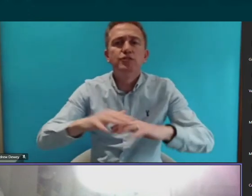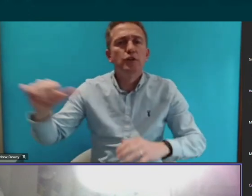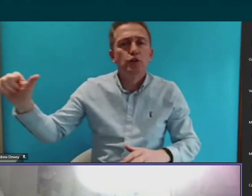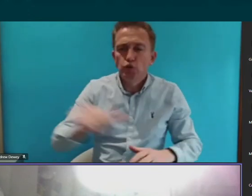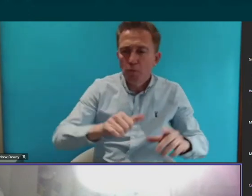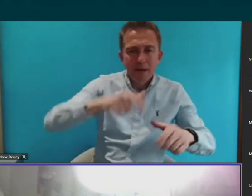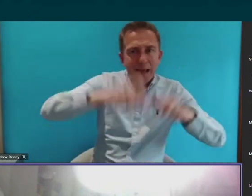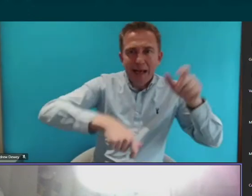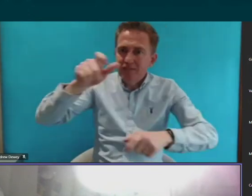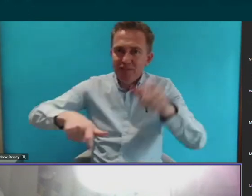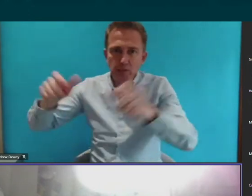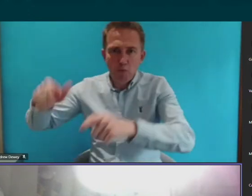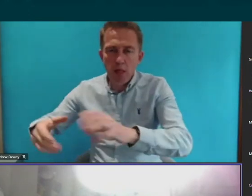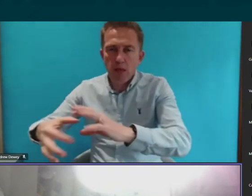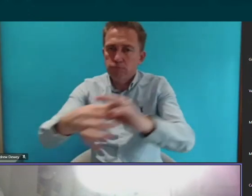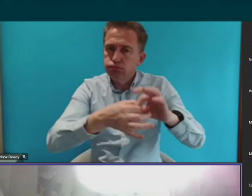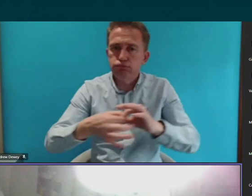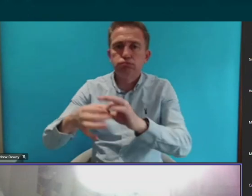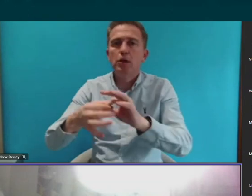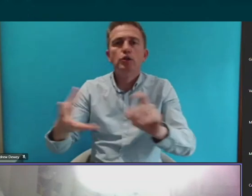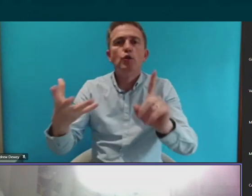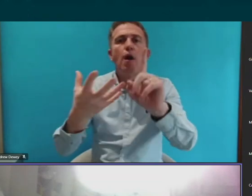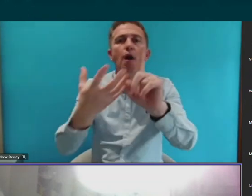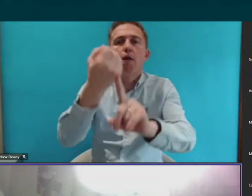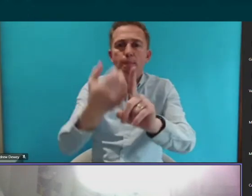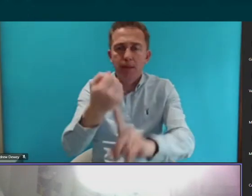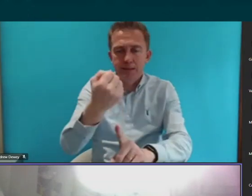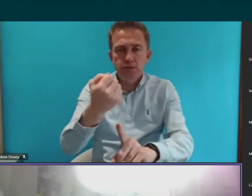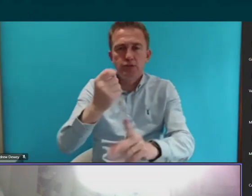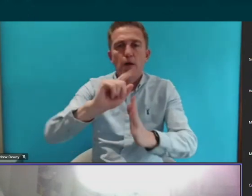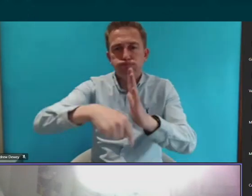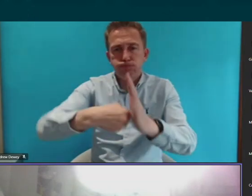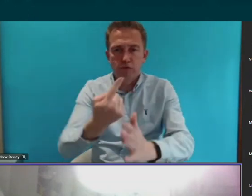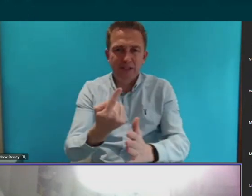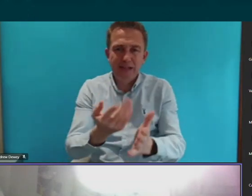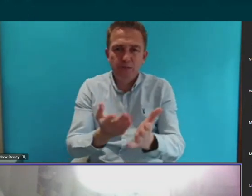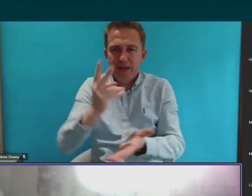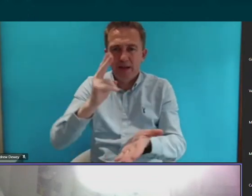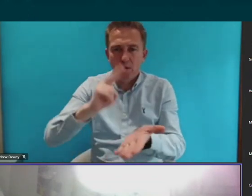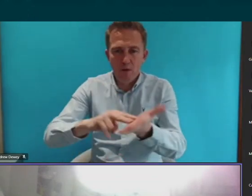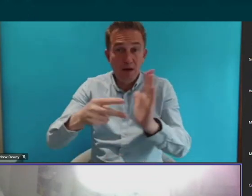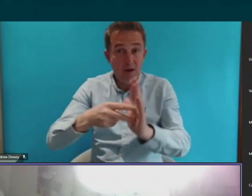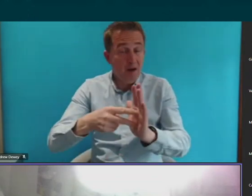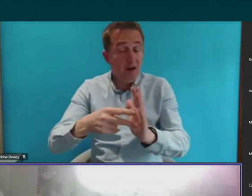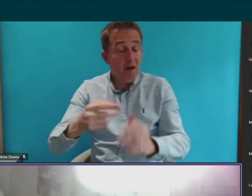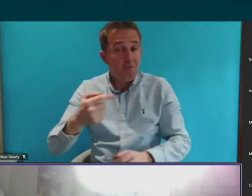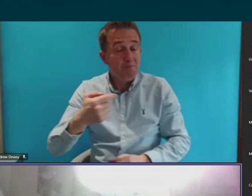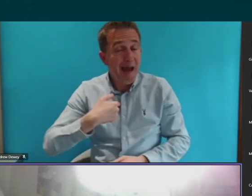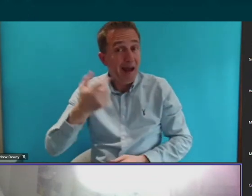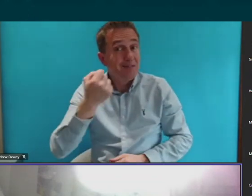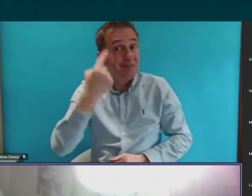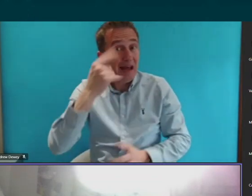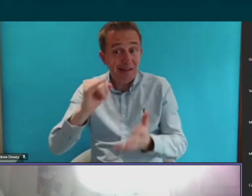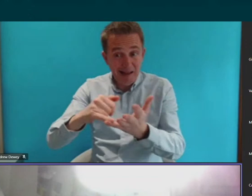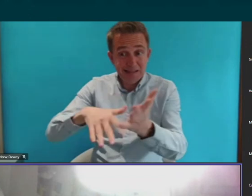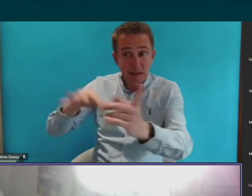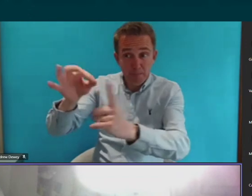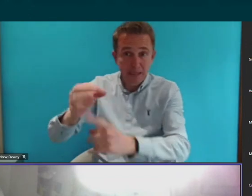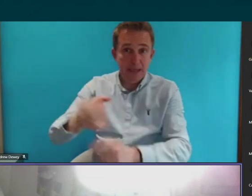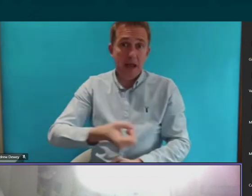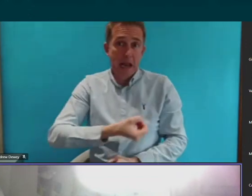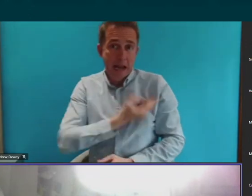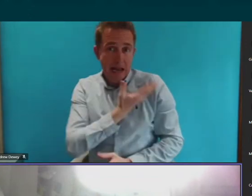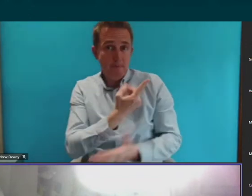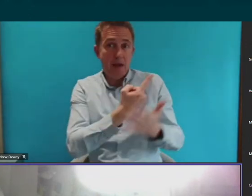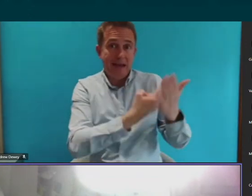or work groups to accomplish a task or a project within an organisation. I understand that the SNP, Labour and independent